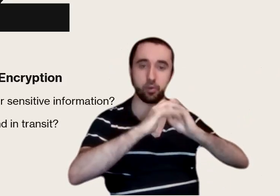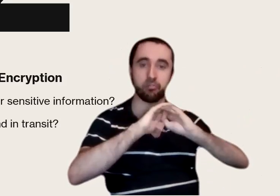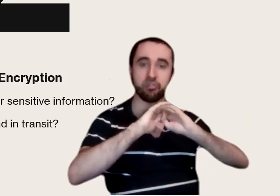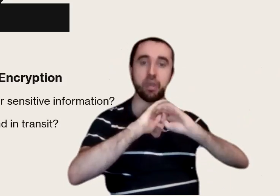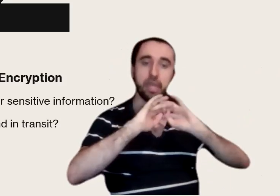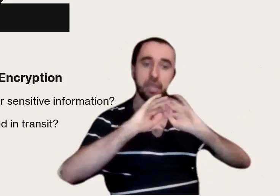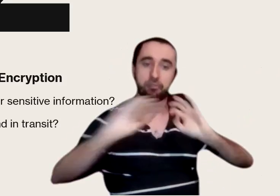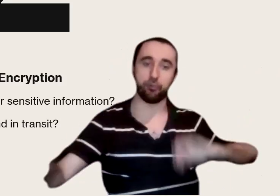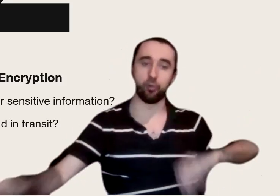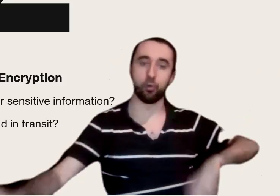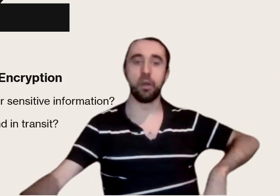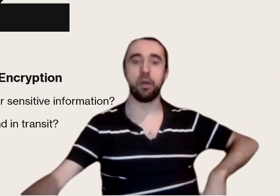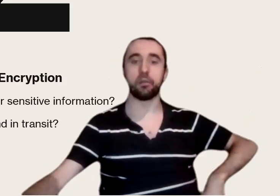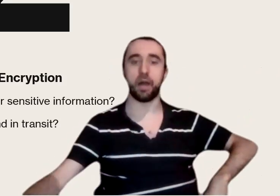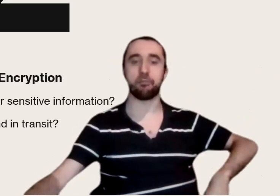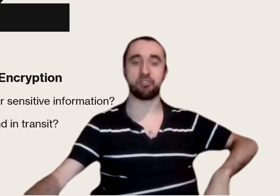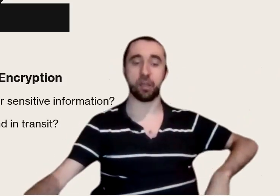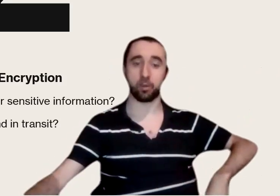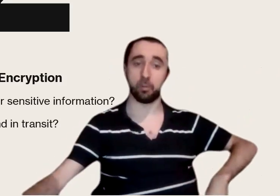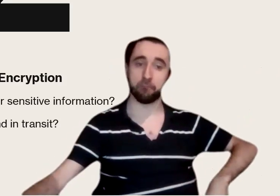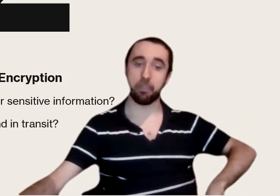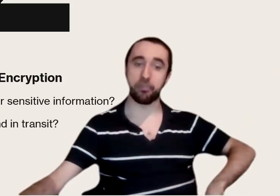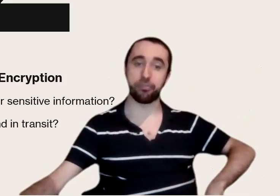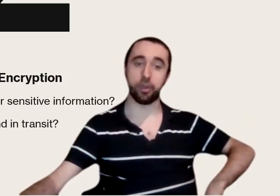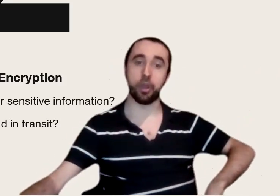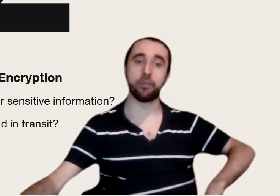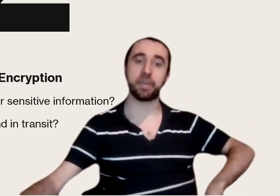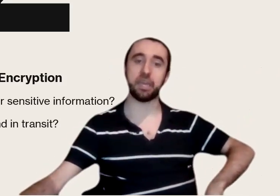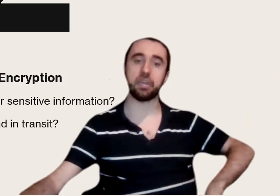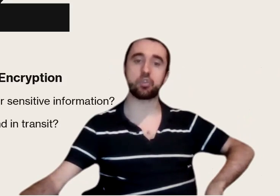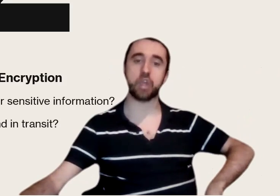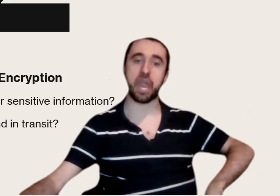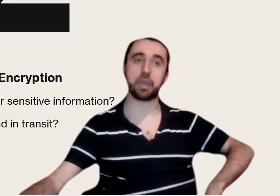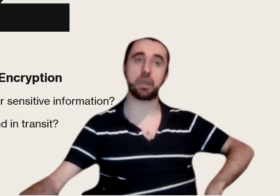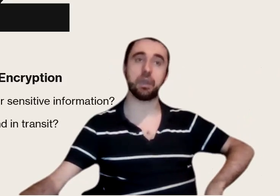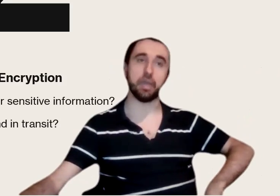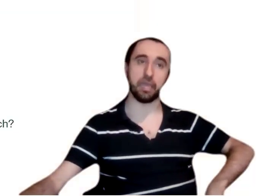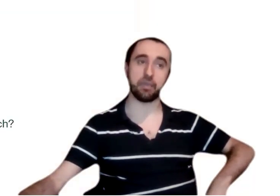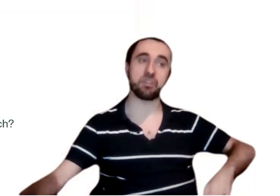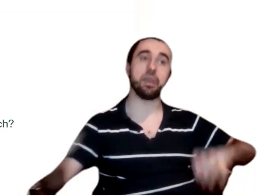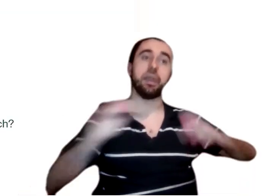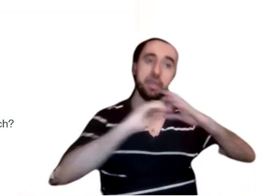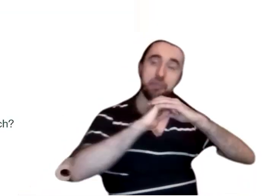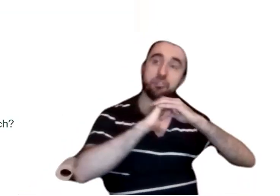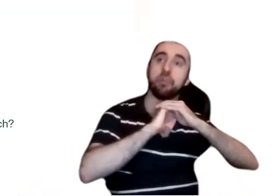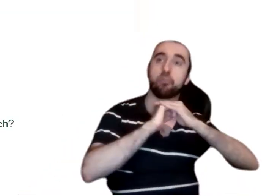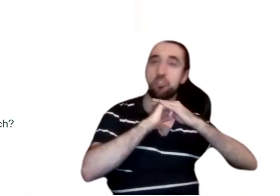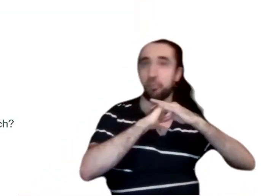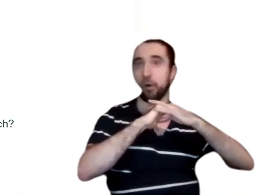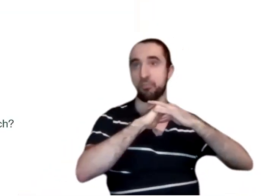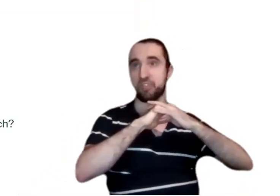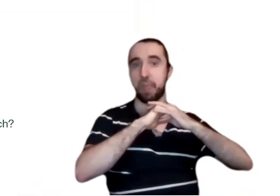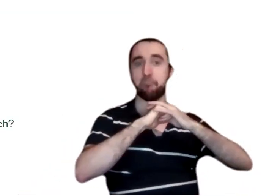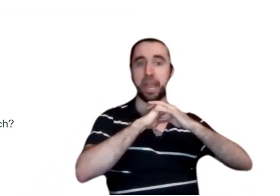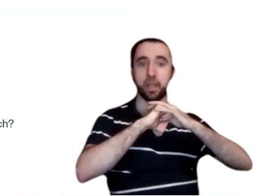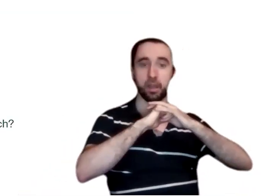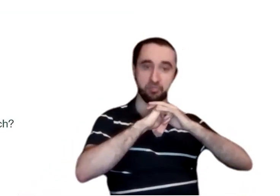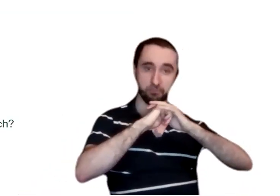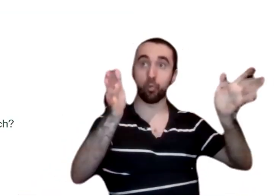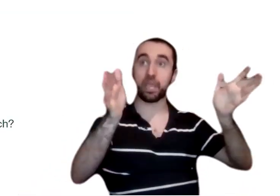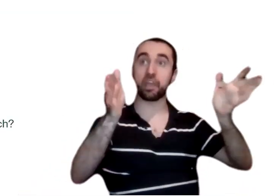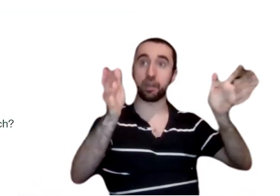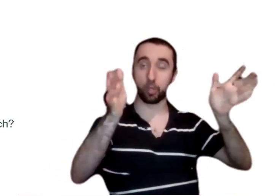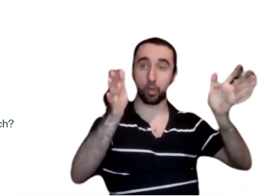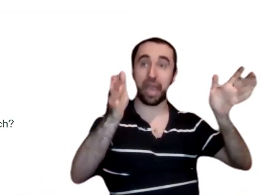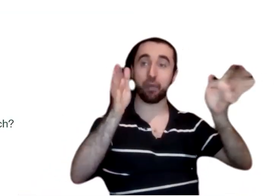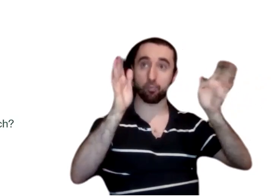protected across its full life cycle. And the third key check is incident response and